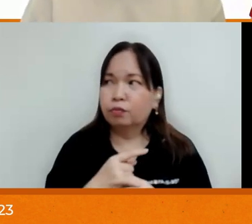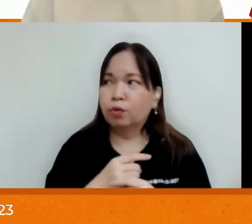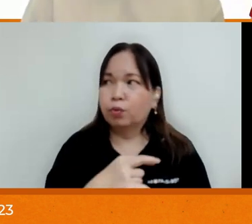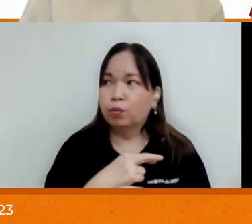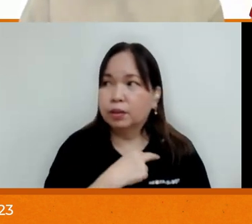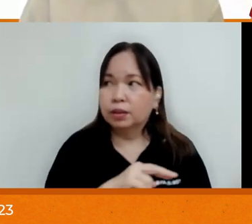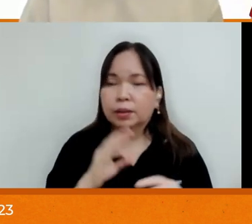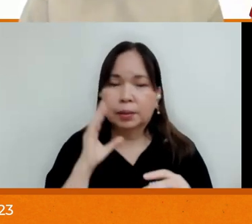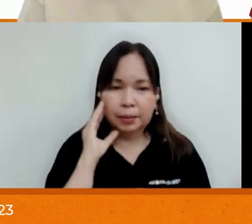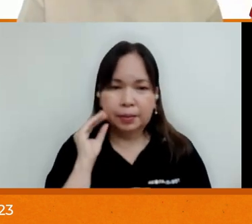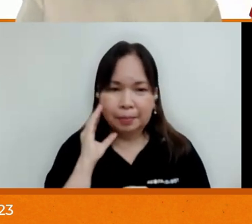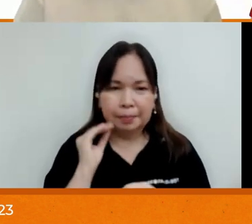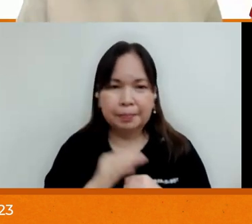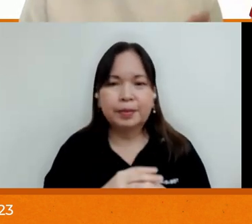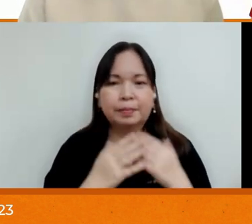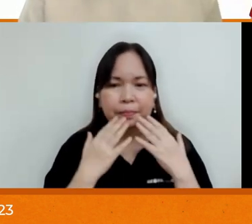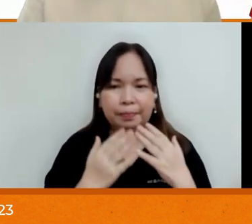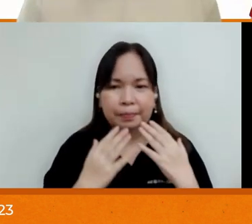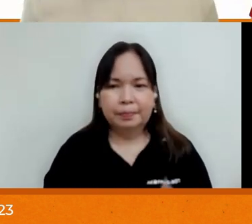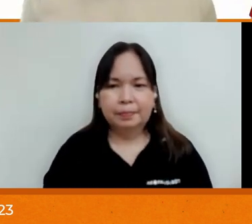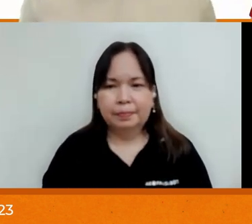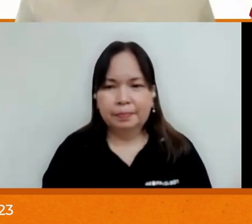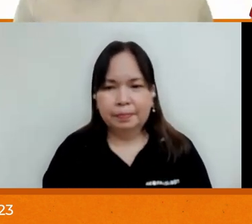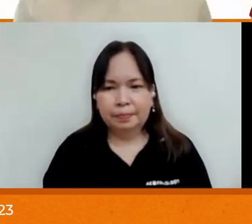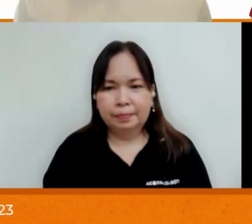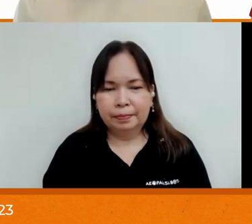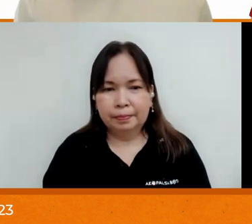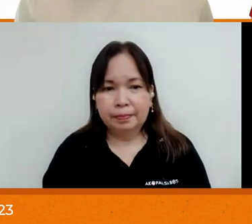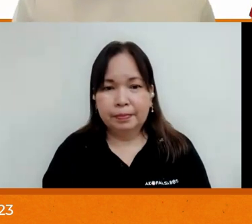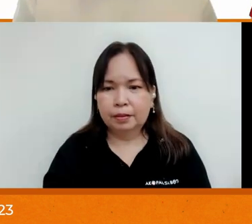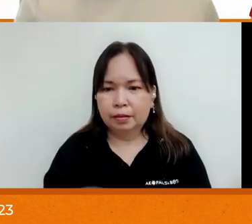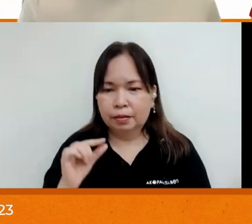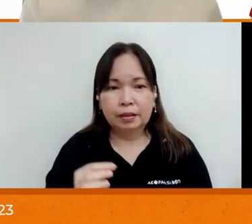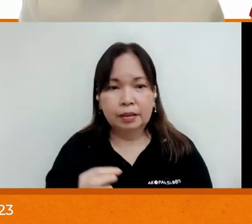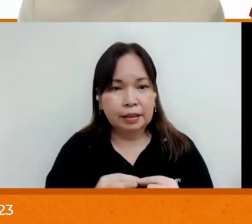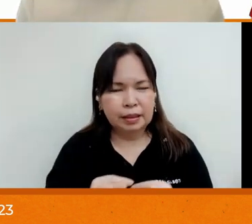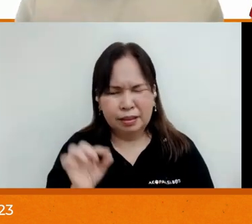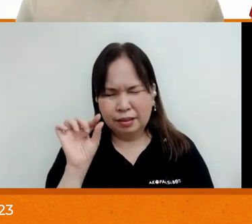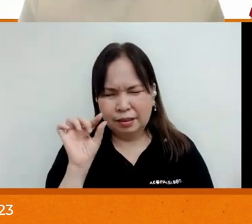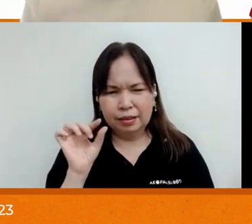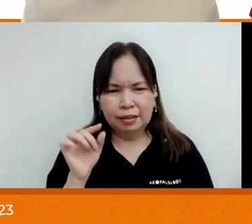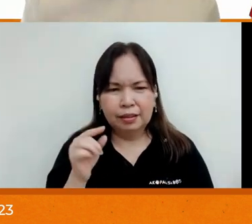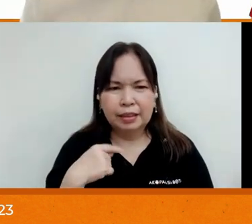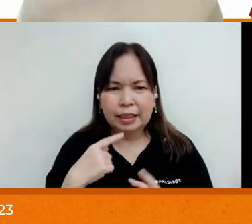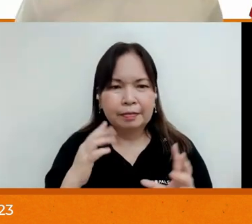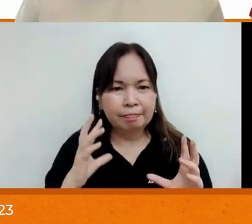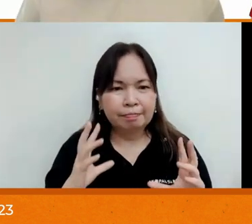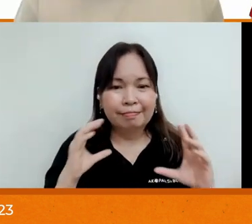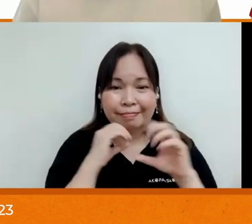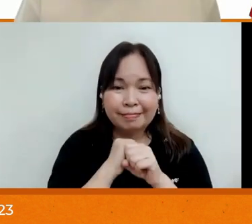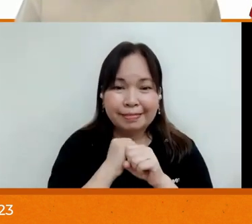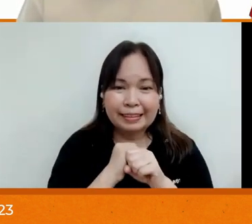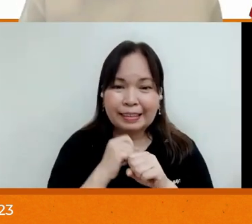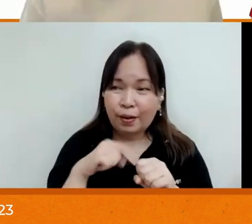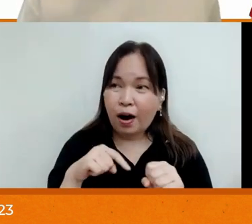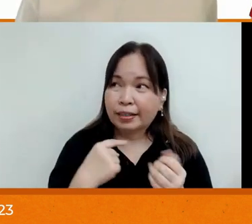experience. Maraming salamat. We're just going to extend for just a few minutes so we can synthesize this